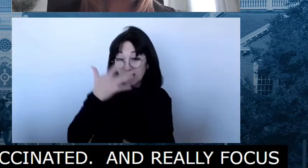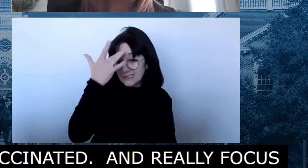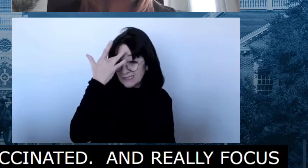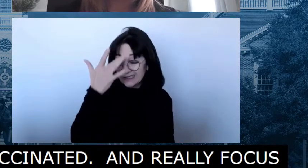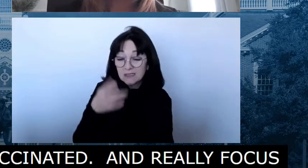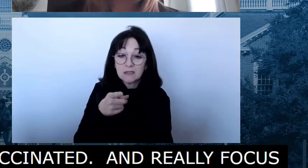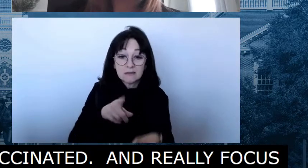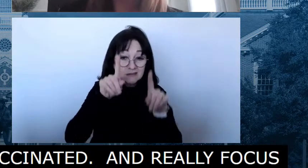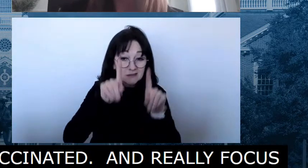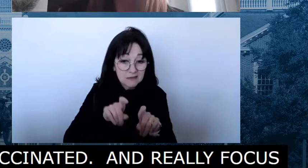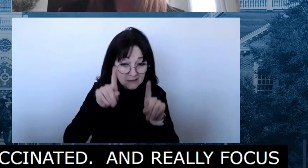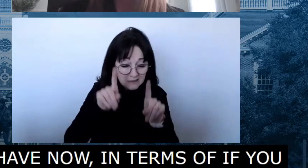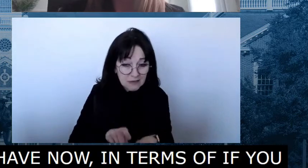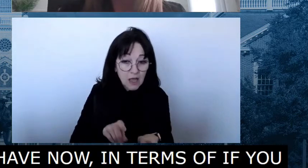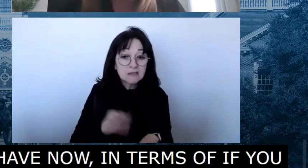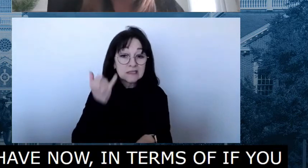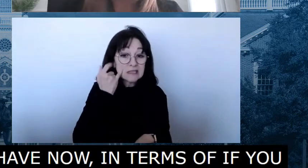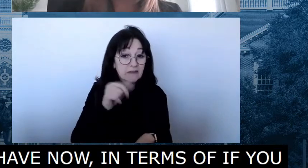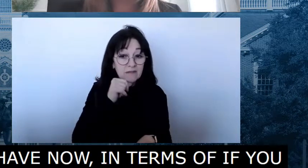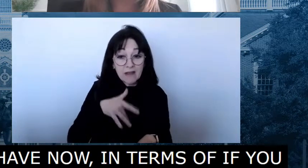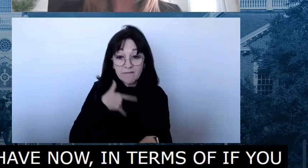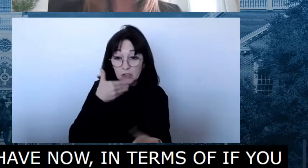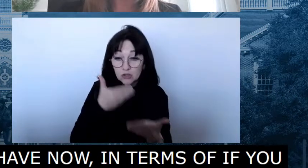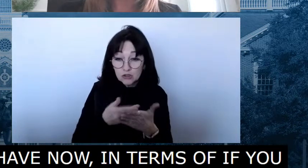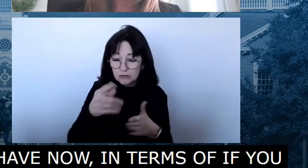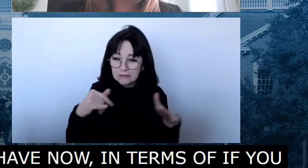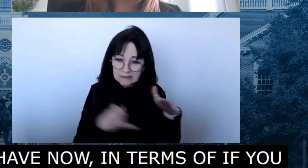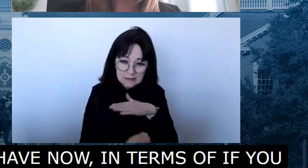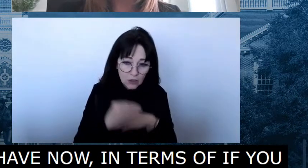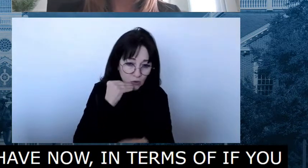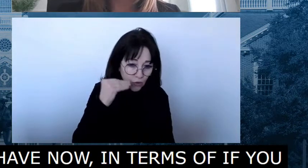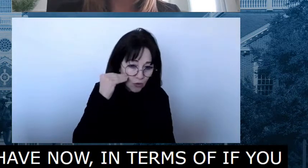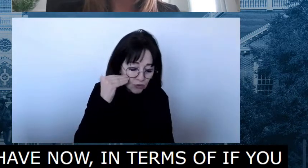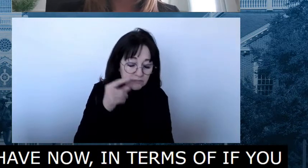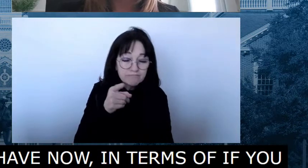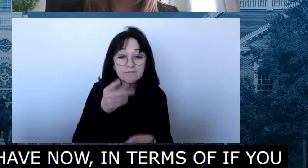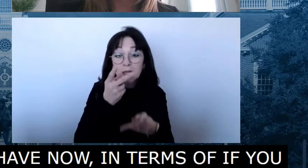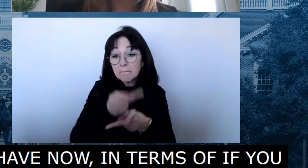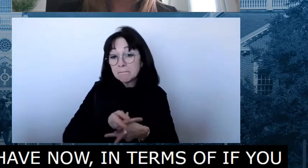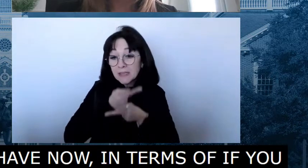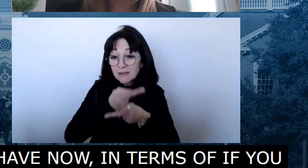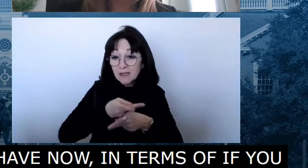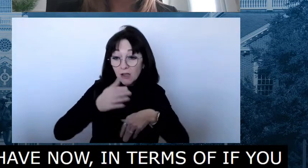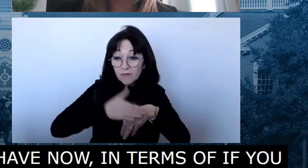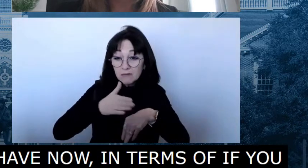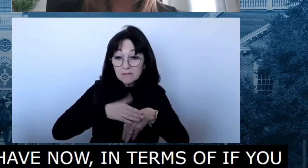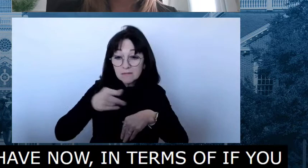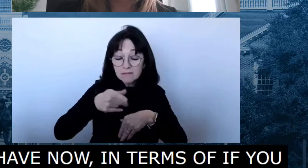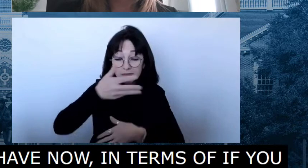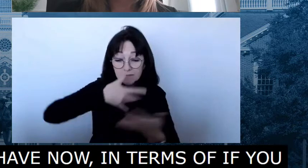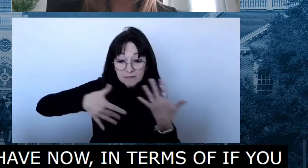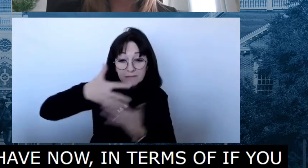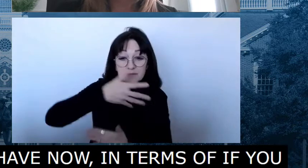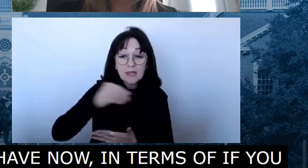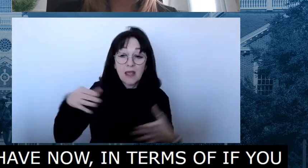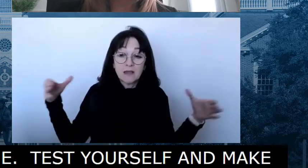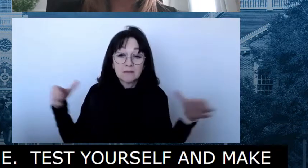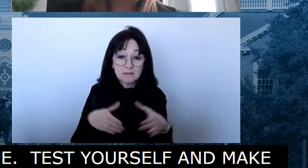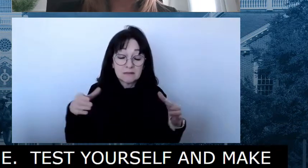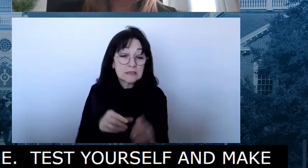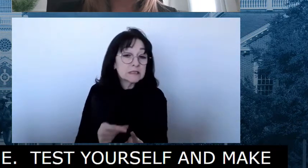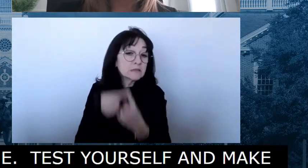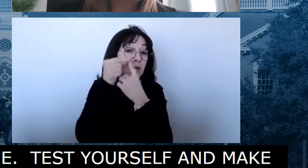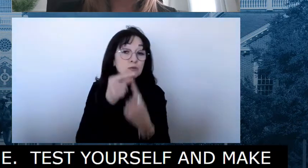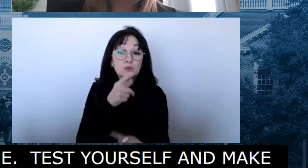COVID positive, be conscious of your interactions with other family members and particularly elderly family